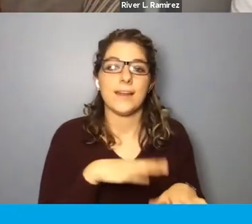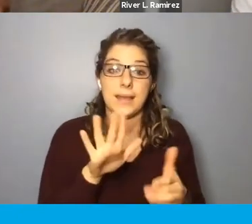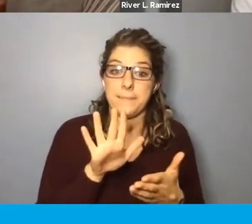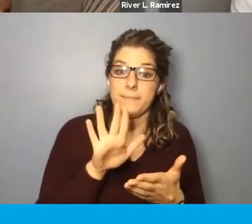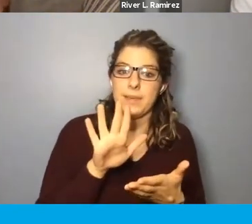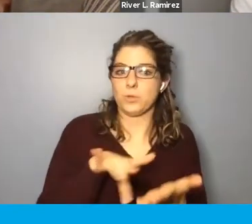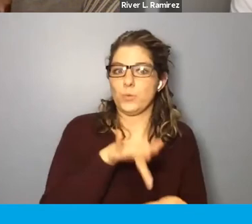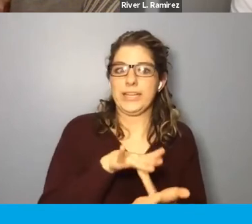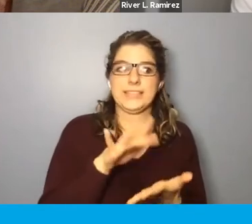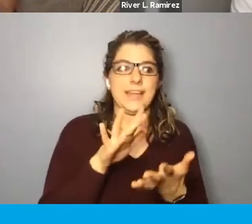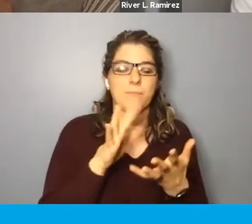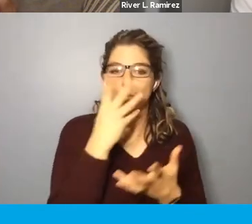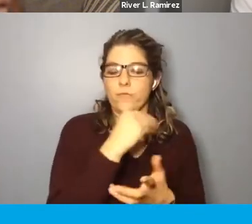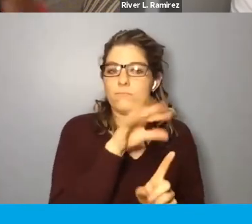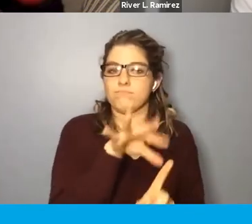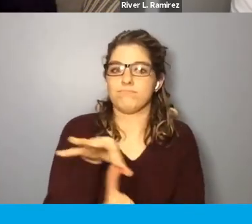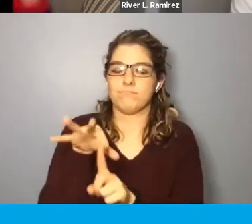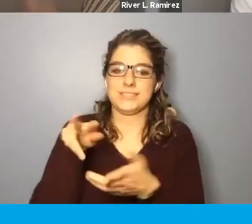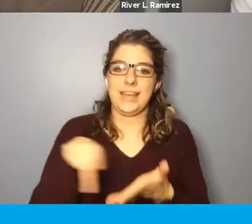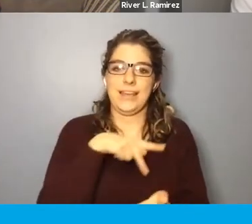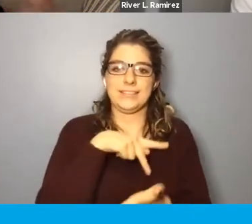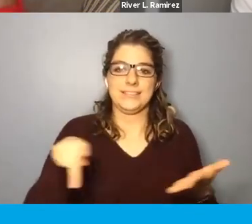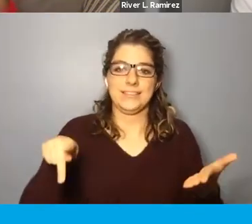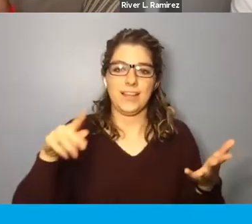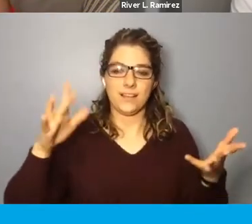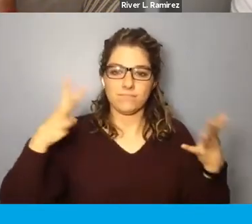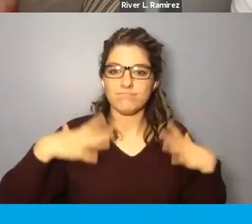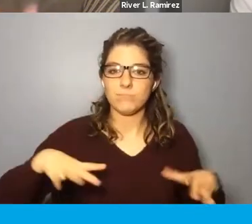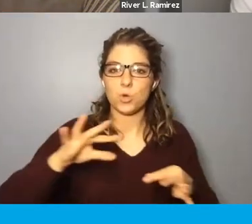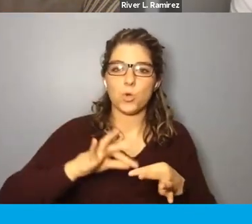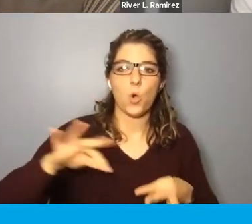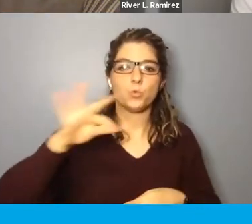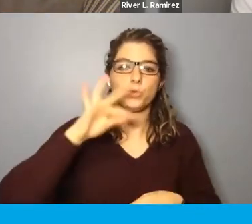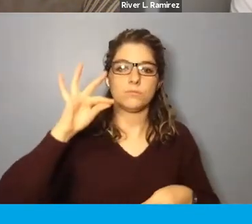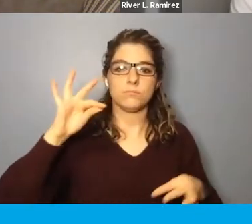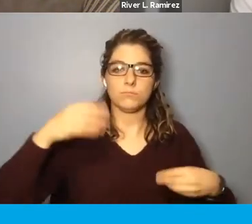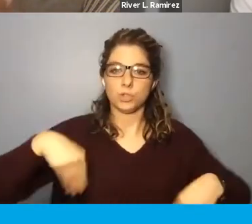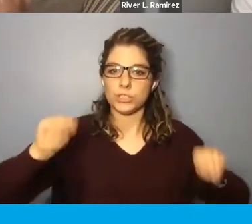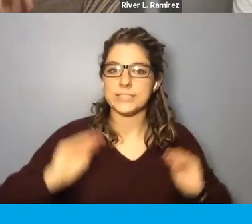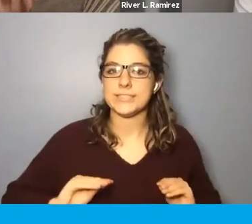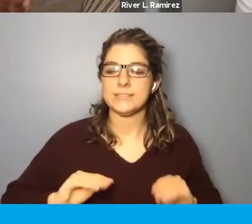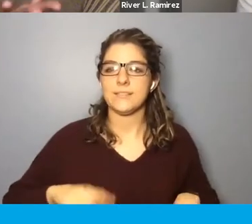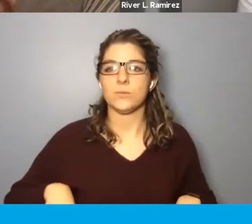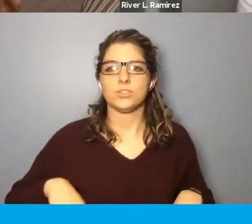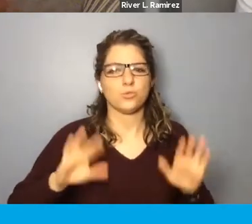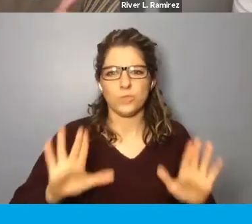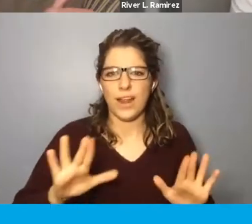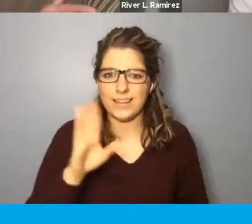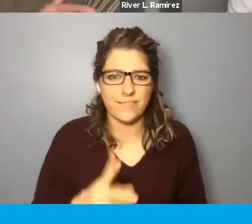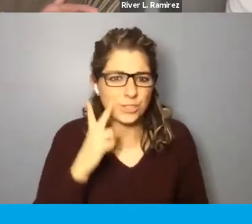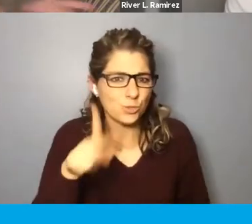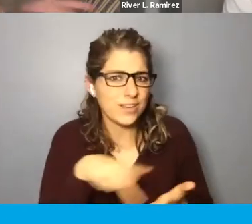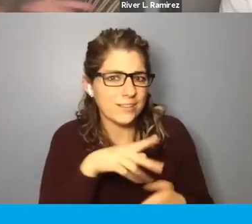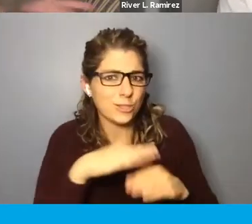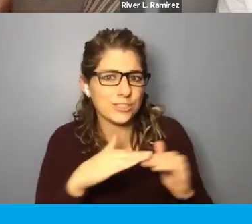these beautiful shots of you dancing in like kind of a ghost sheet. And it was so great. I had never seen you like dance on